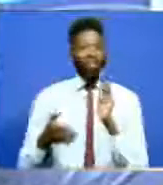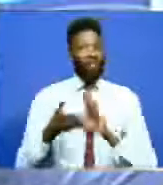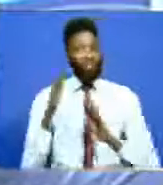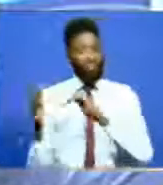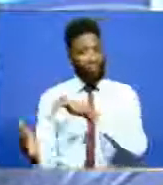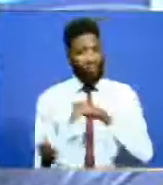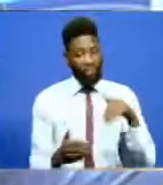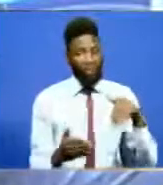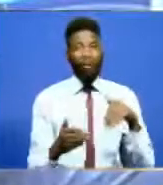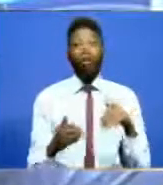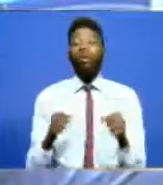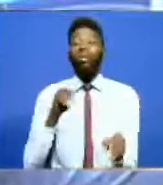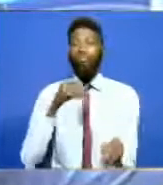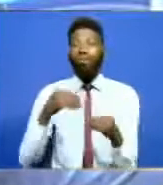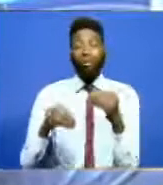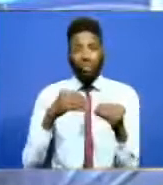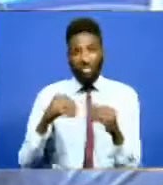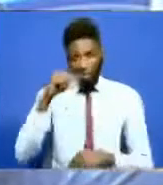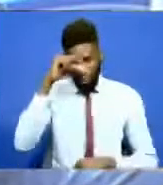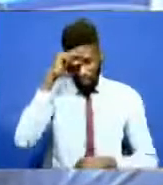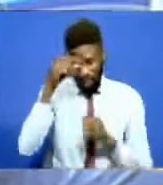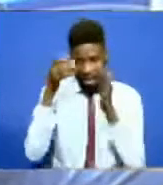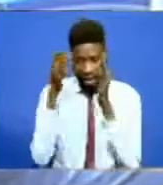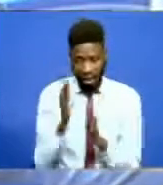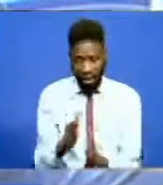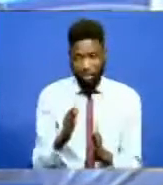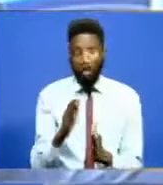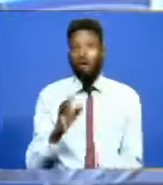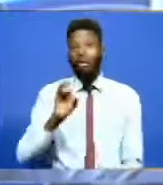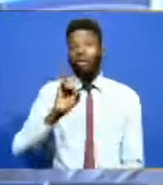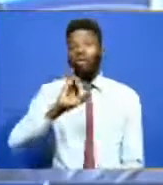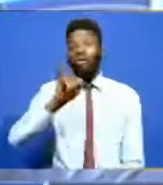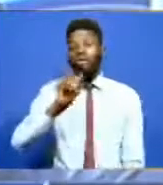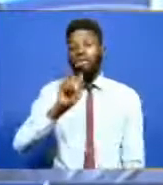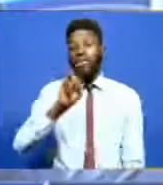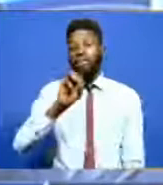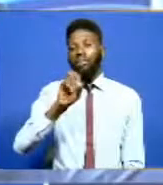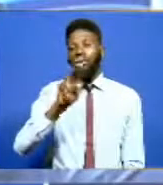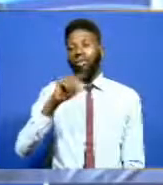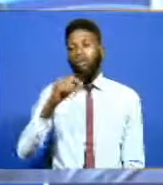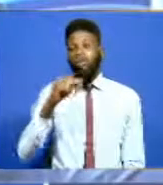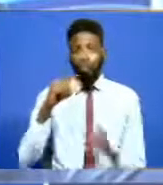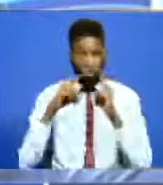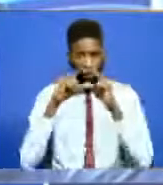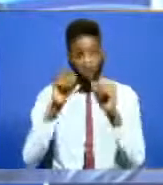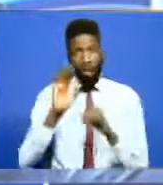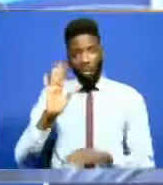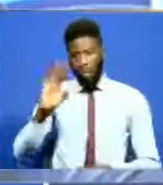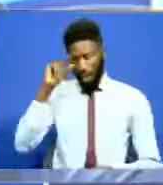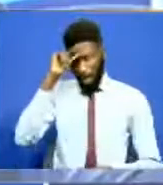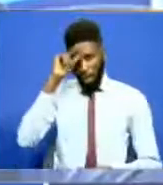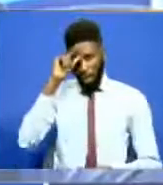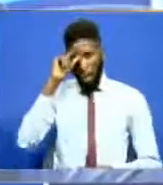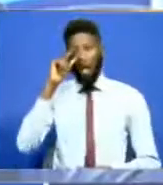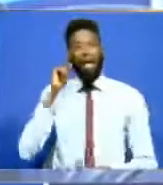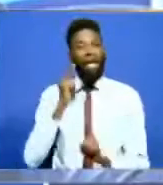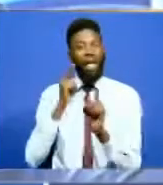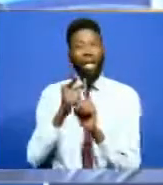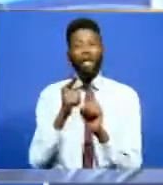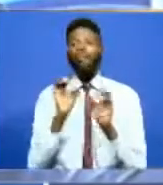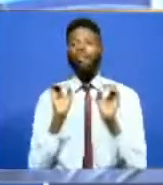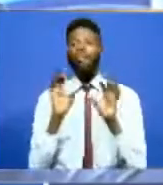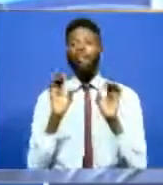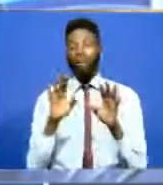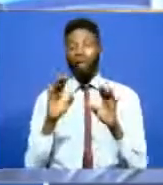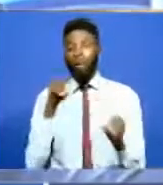Busia County Governor Sospeter Ojaamong says his administration remains committed to the facelift of the Busia Municipality. Ojaamong